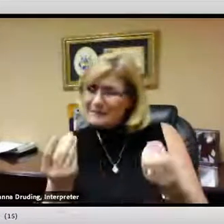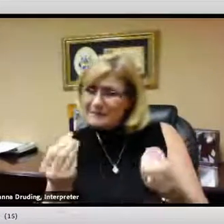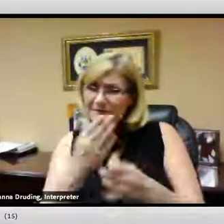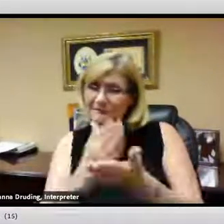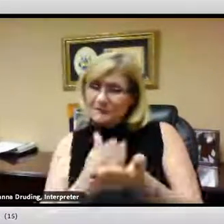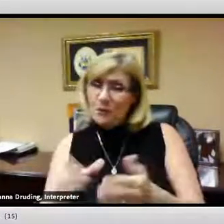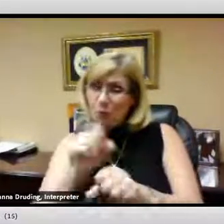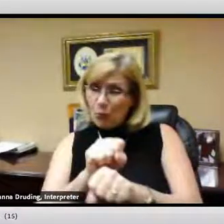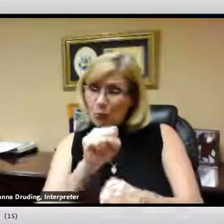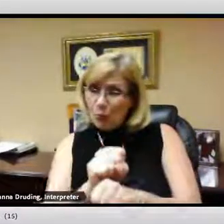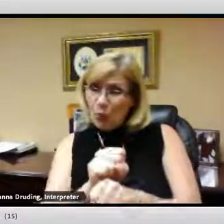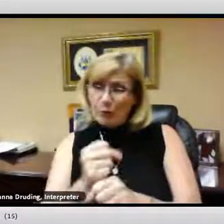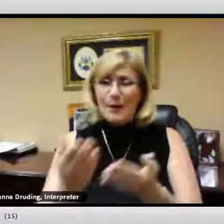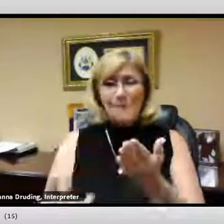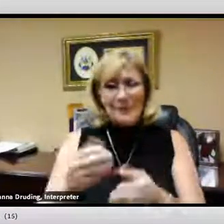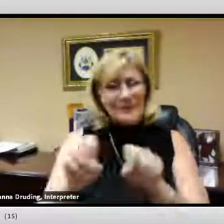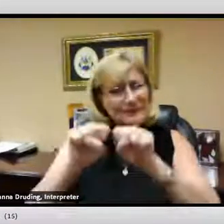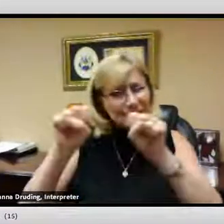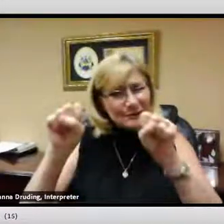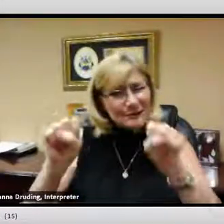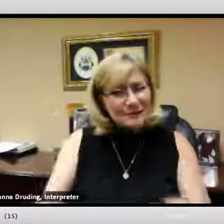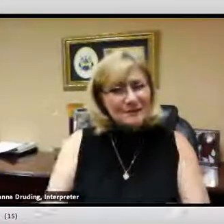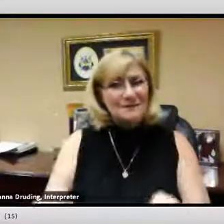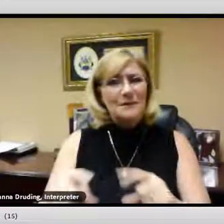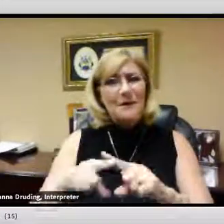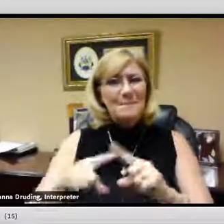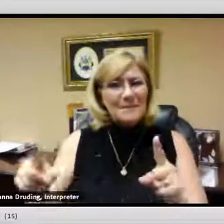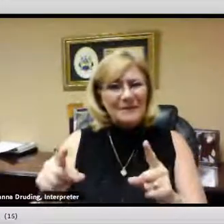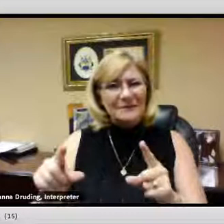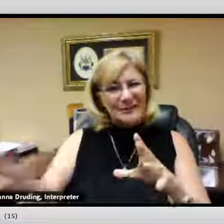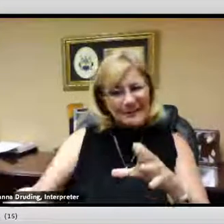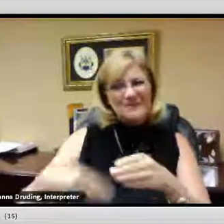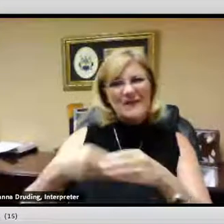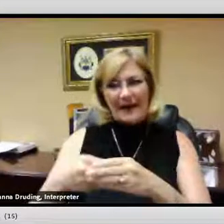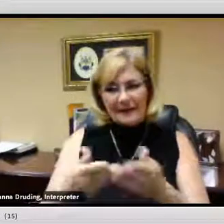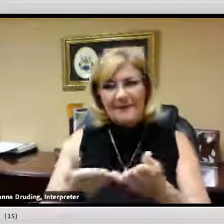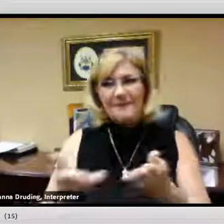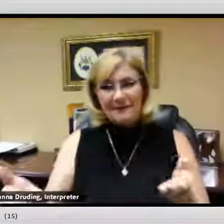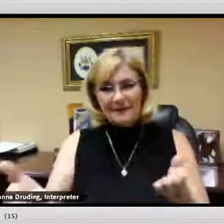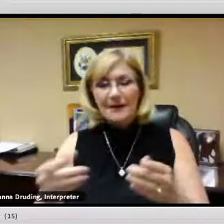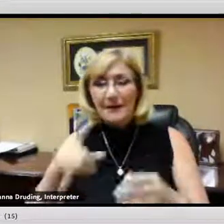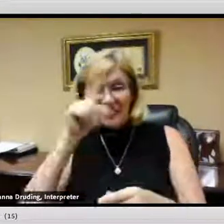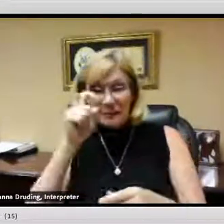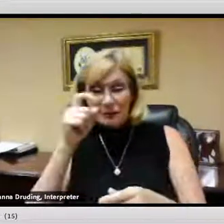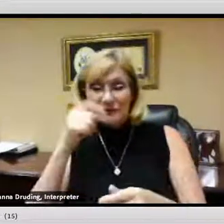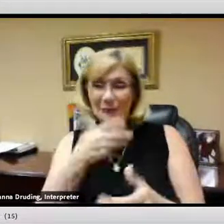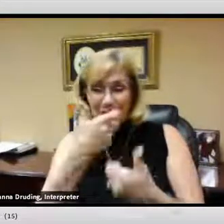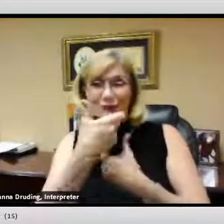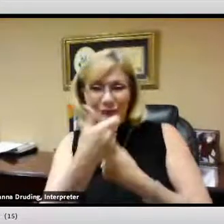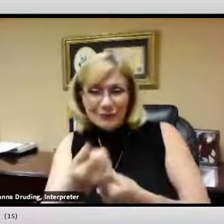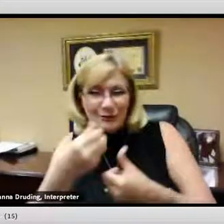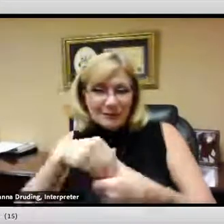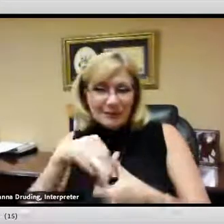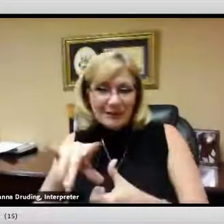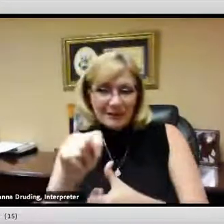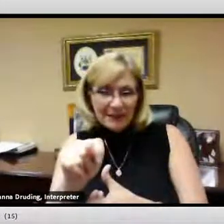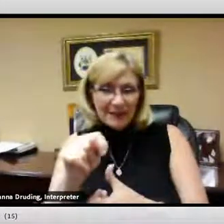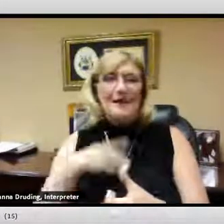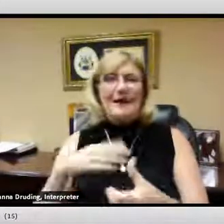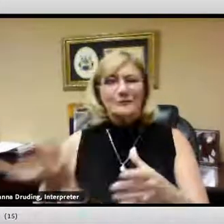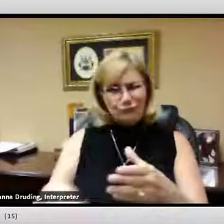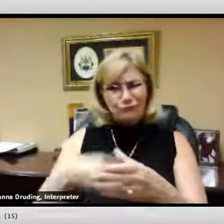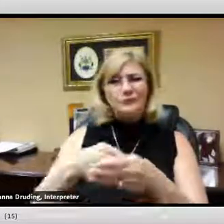that might be considered systems, but it was kind of as an added thing that just because I was interested in it, I did it in